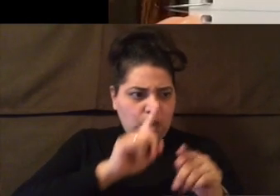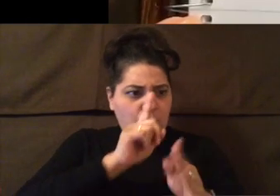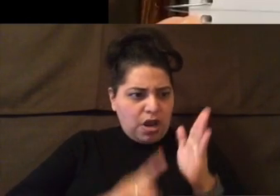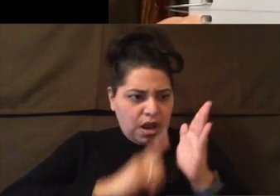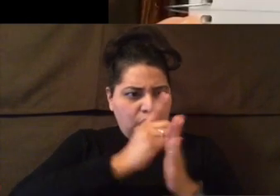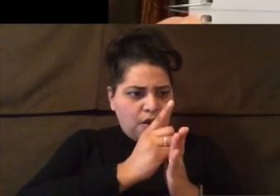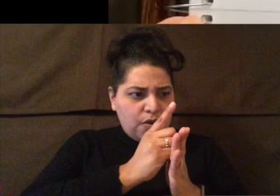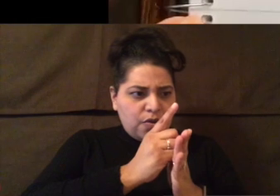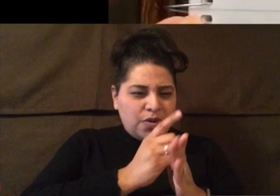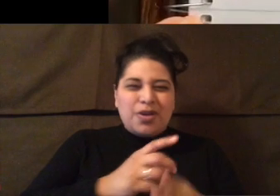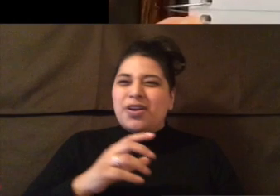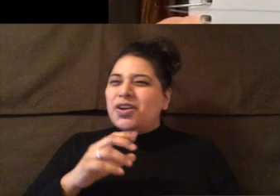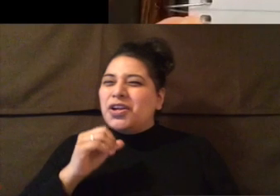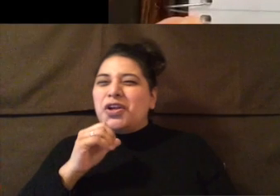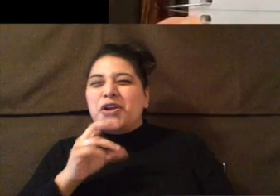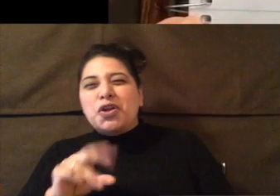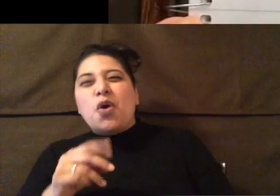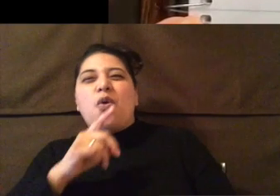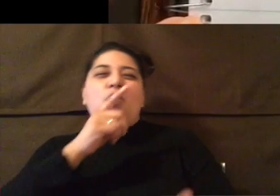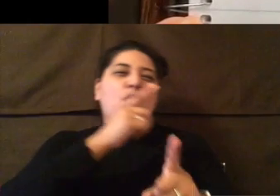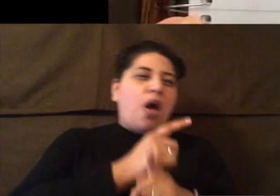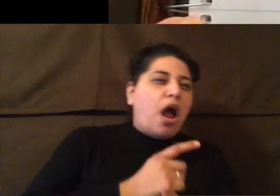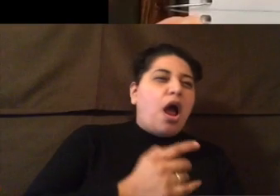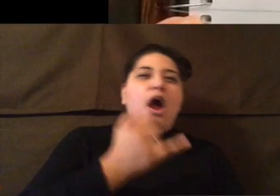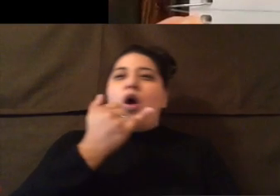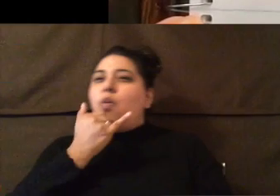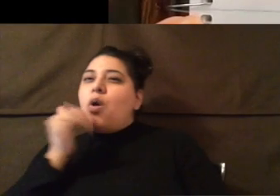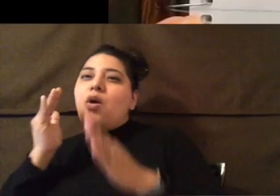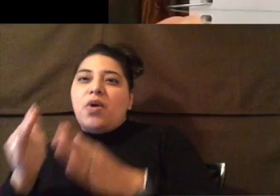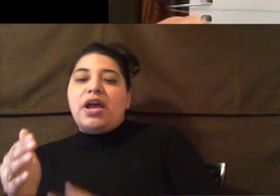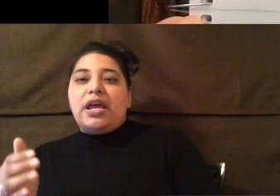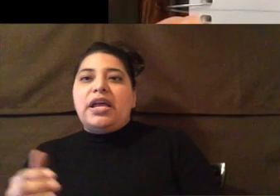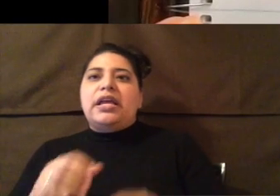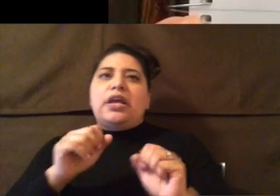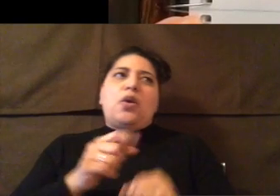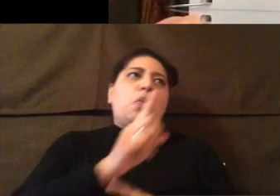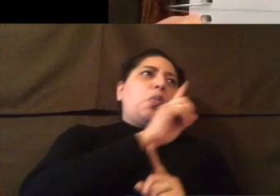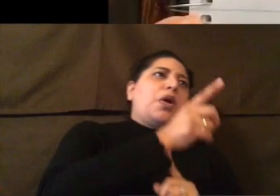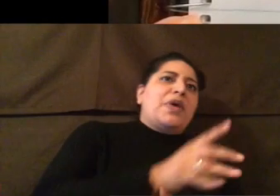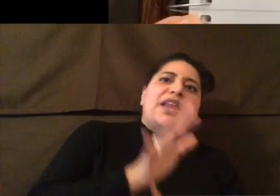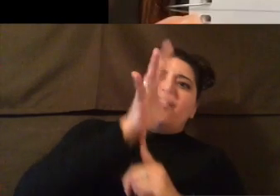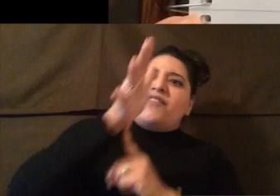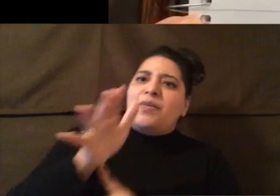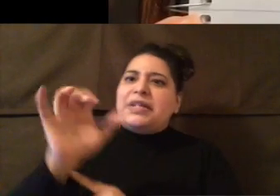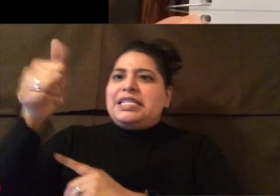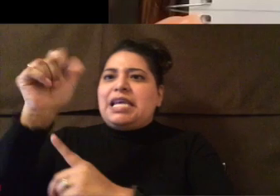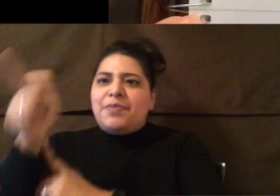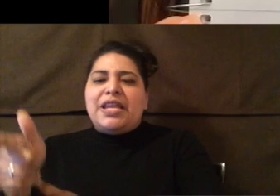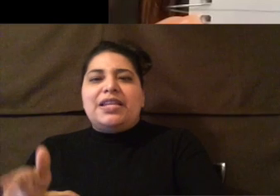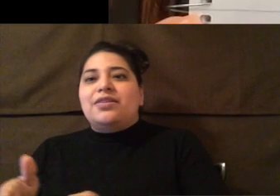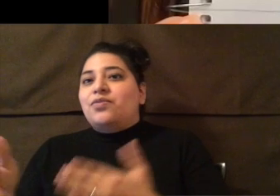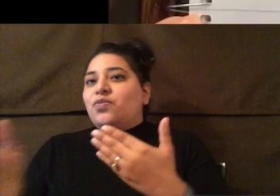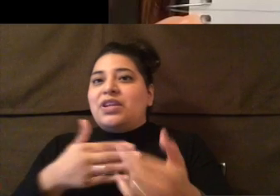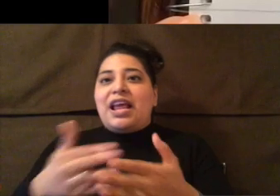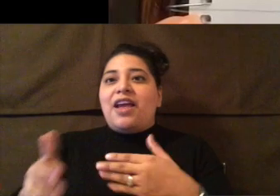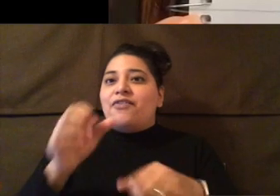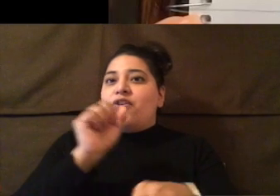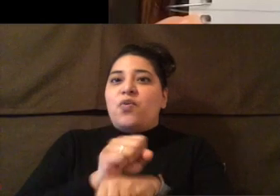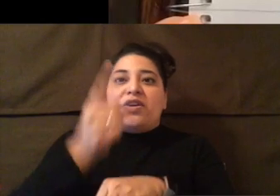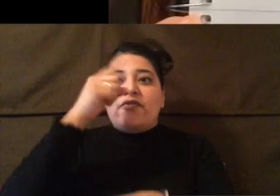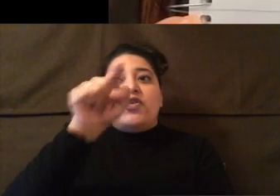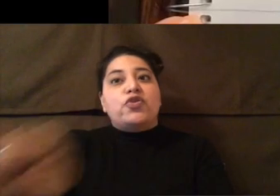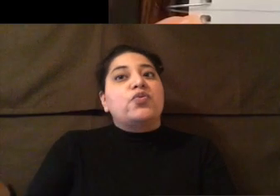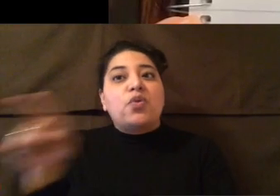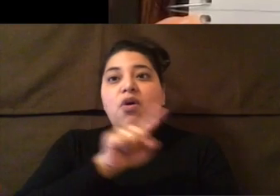There's no wrong or right way to make these jumps. You could go by 1 minute, you can go by 10 minutes, you can go by 5 minutes. It just depends on